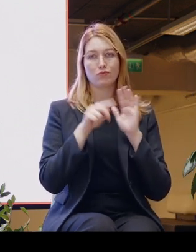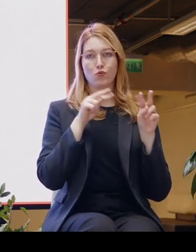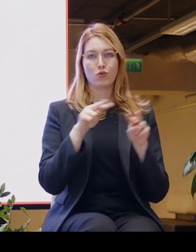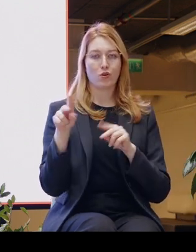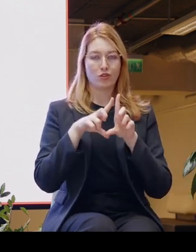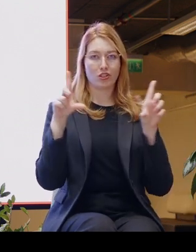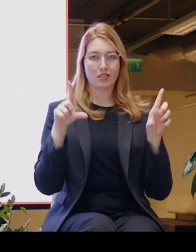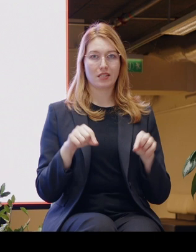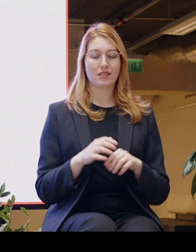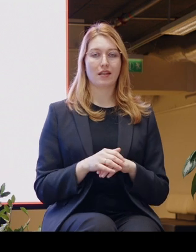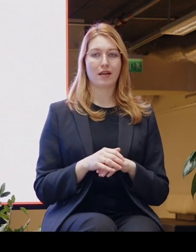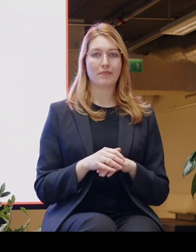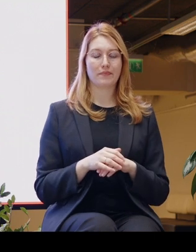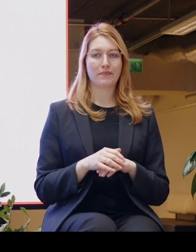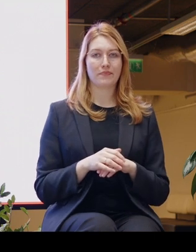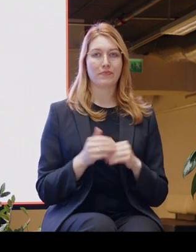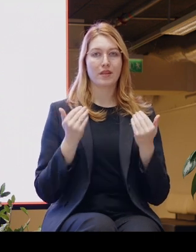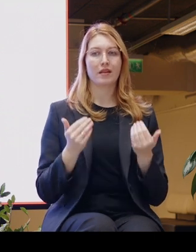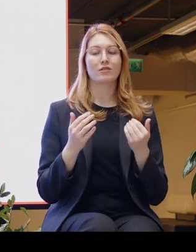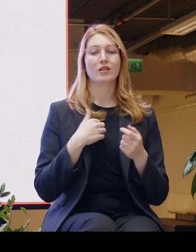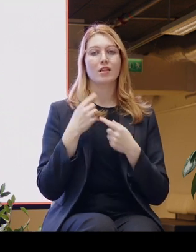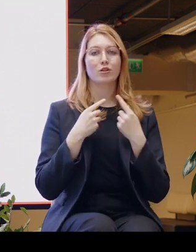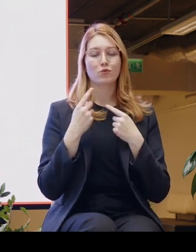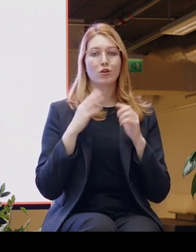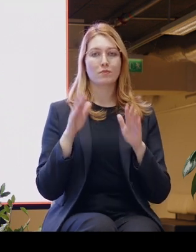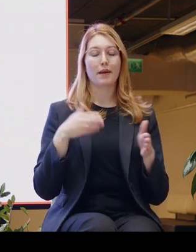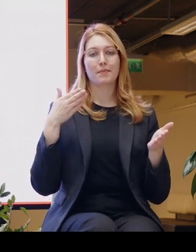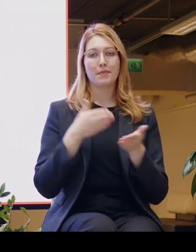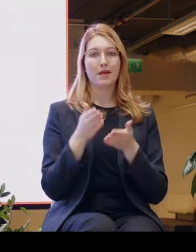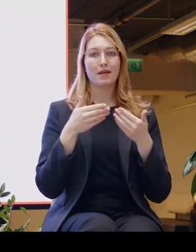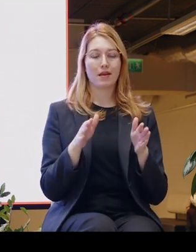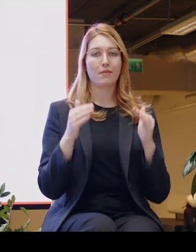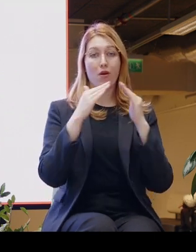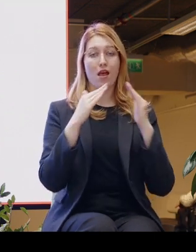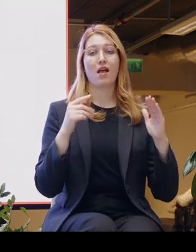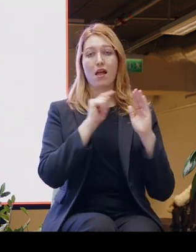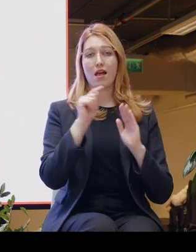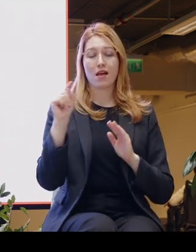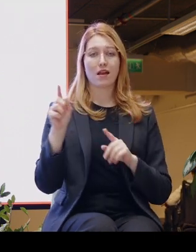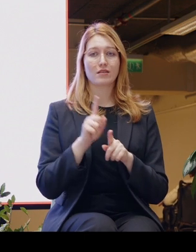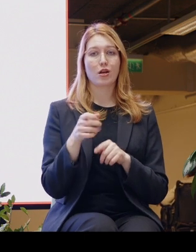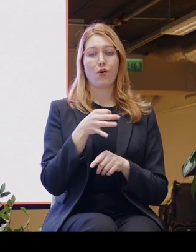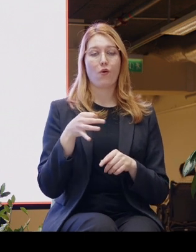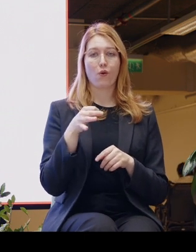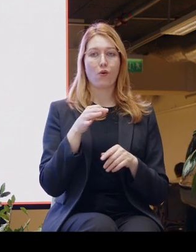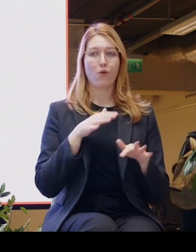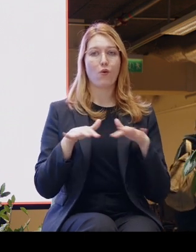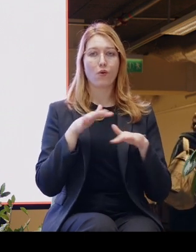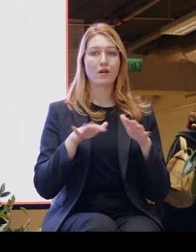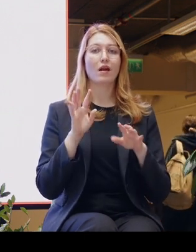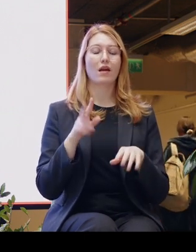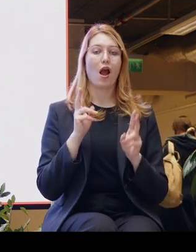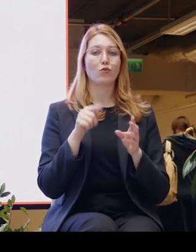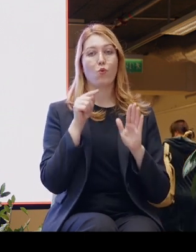authority. And today I'm talking about accessibility of buildings and organization of supervision.